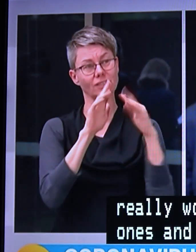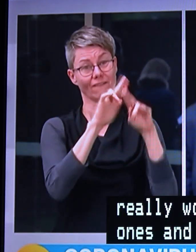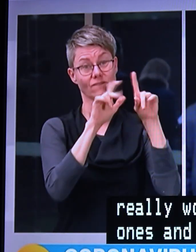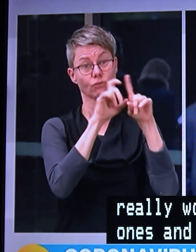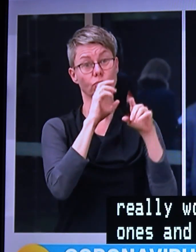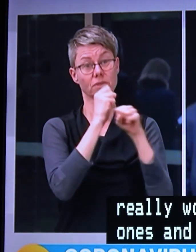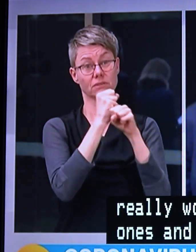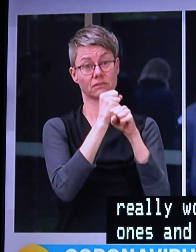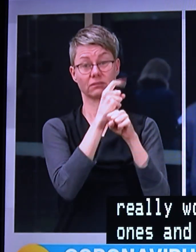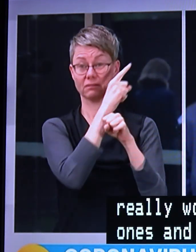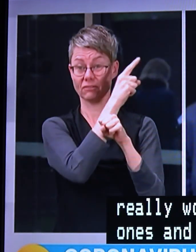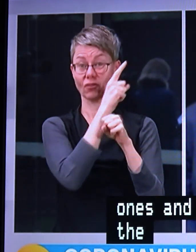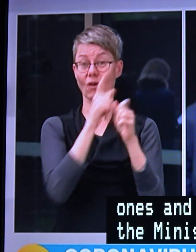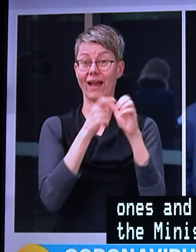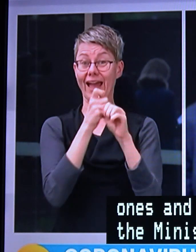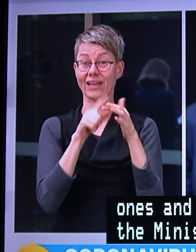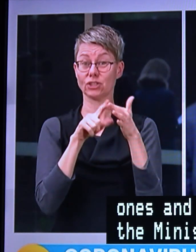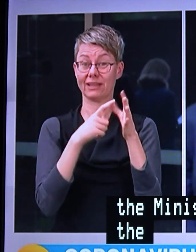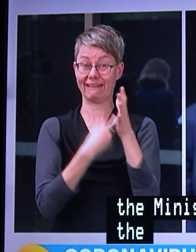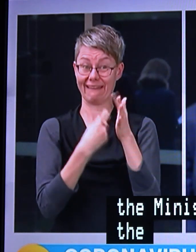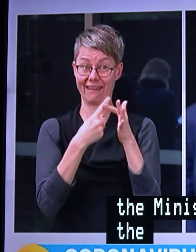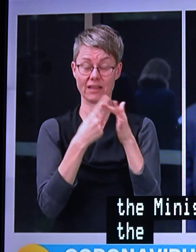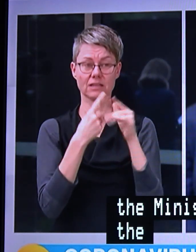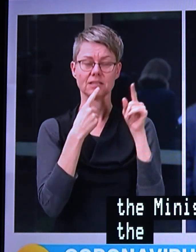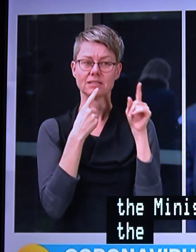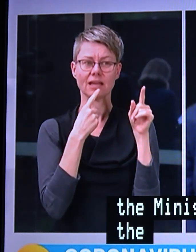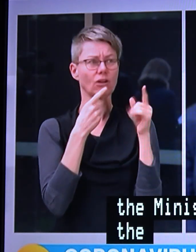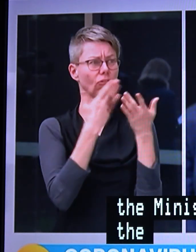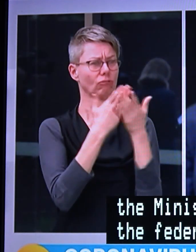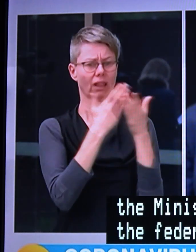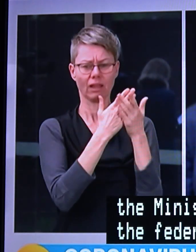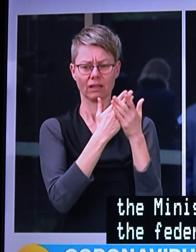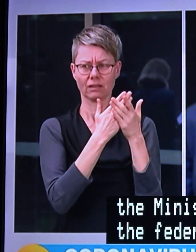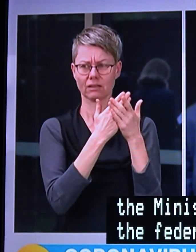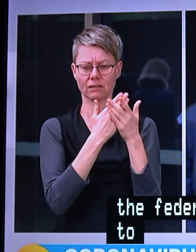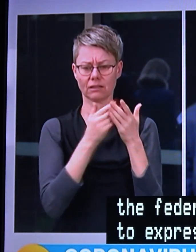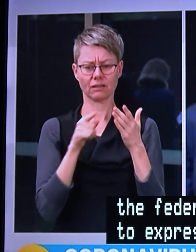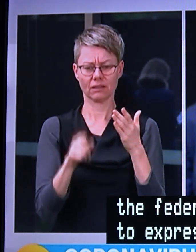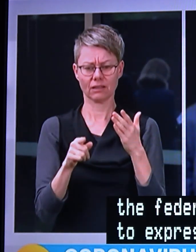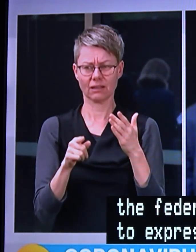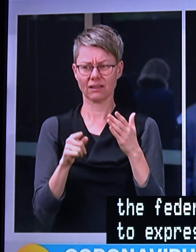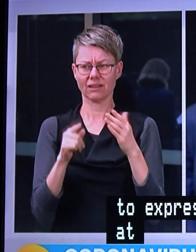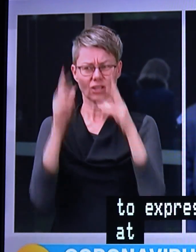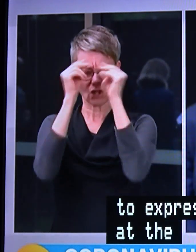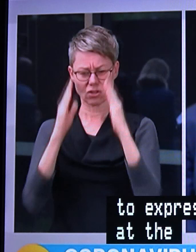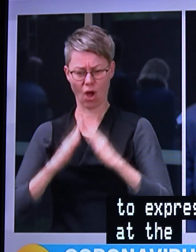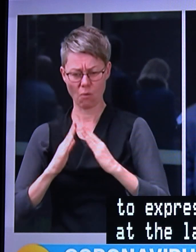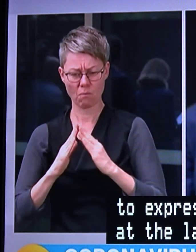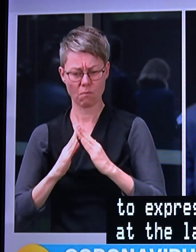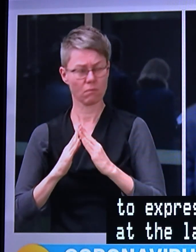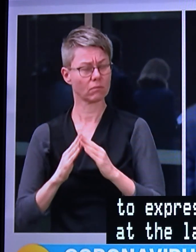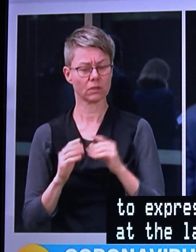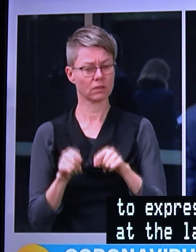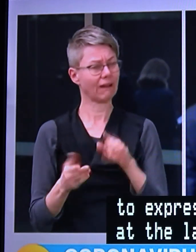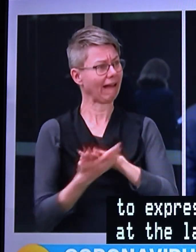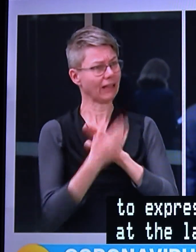Federal Minister for Aged Care to express our government's concerns at the lack of communication between the centre's operators and the relatives. I